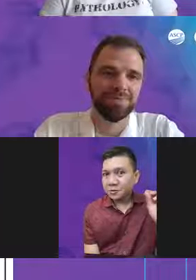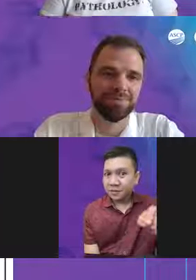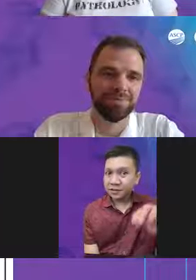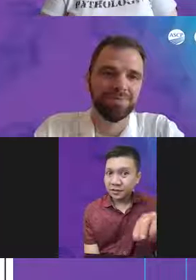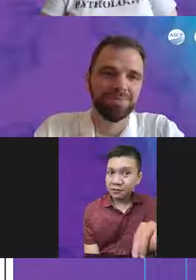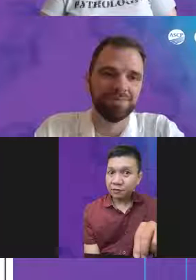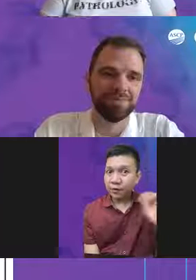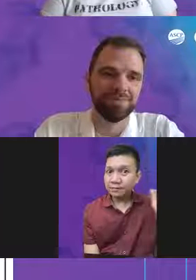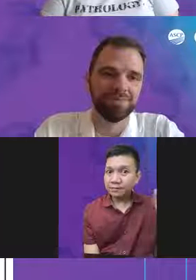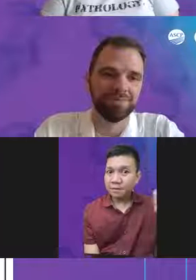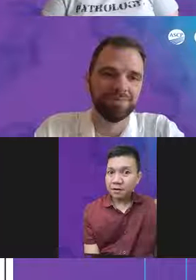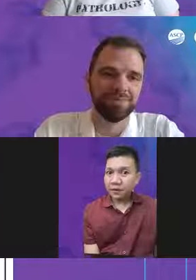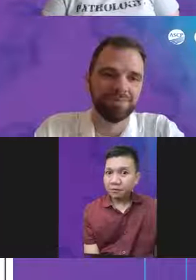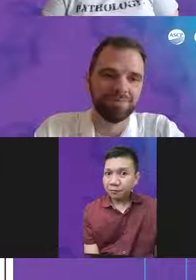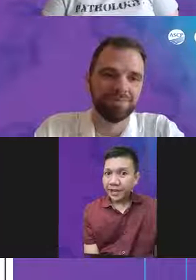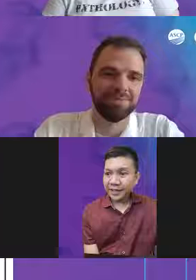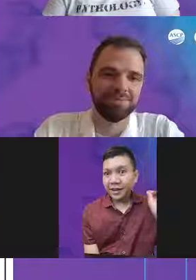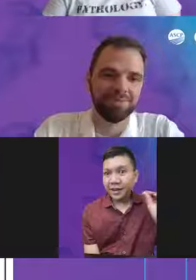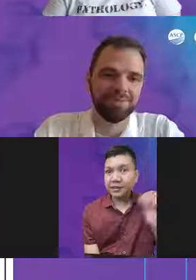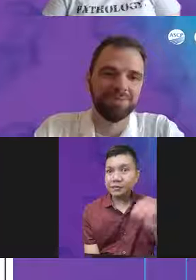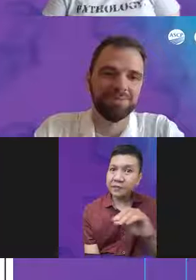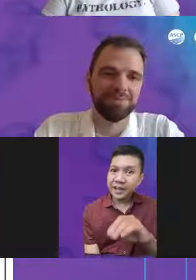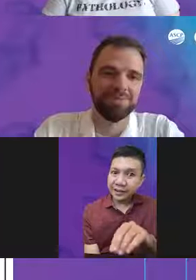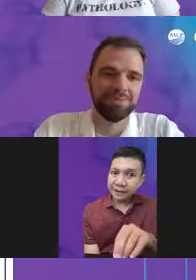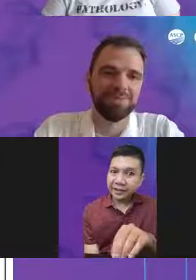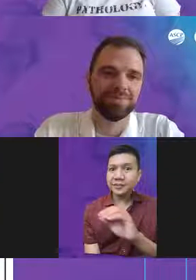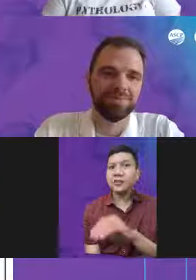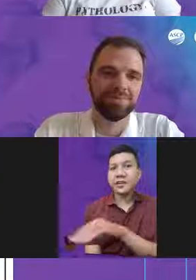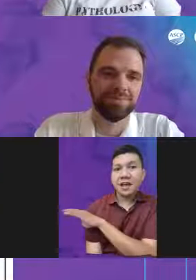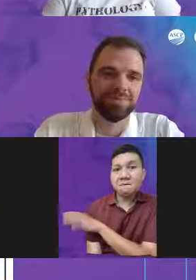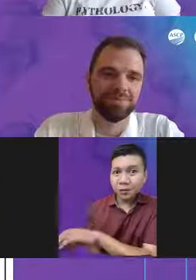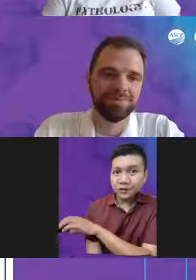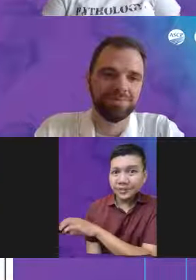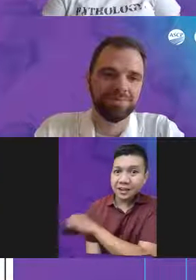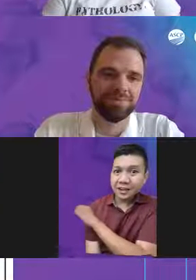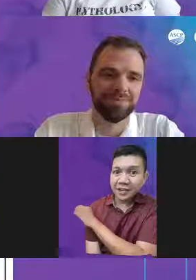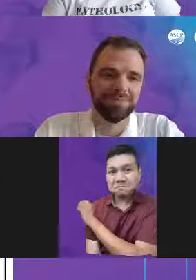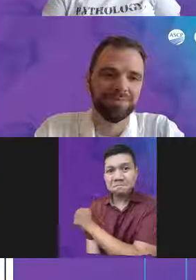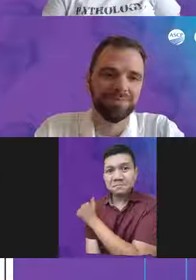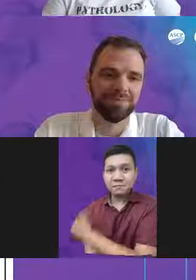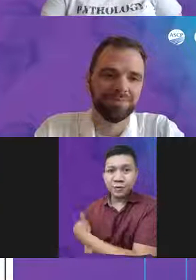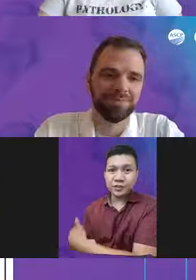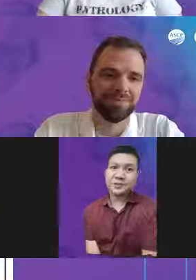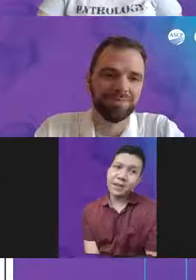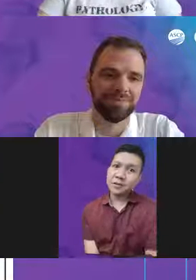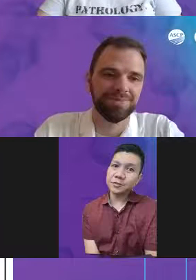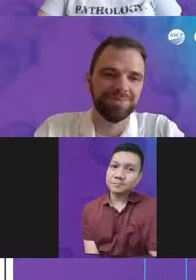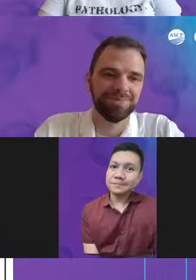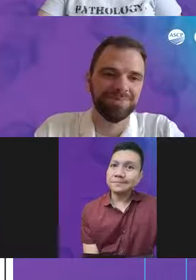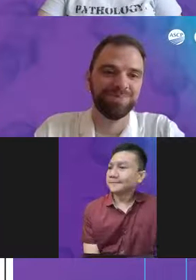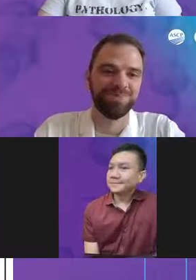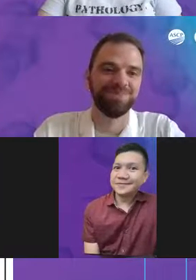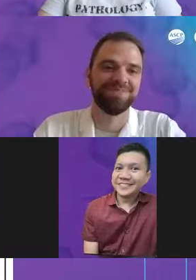you need to make sense of your report by marrying pre-analytic with analytic so you can have post-analytic reports that are